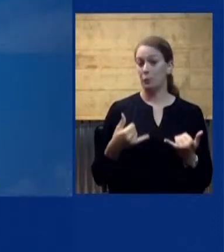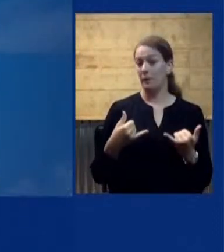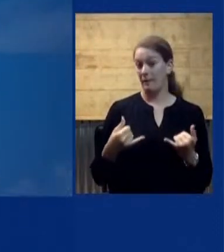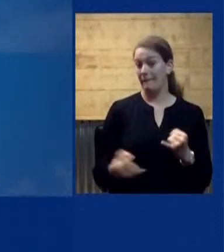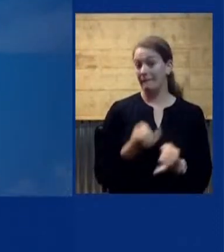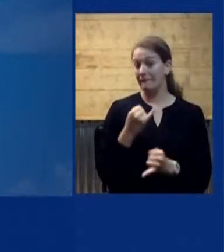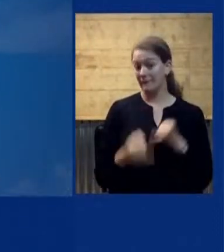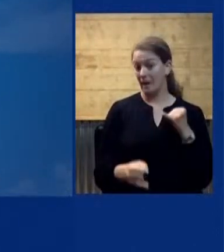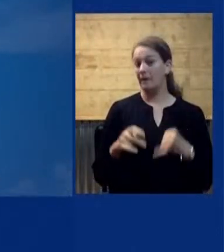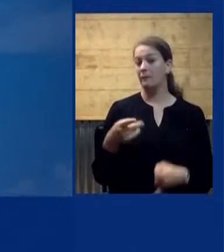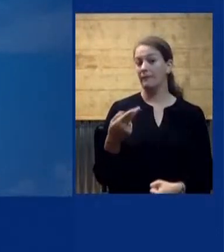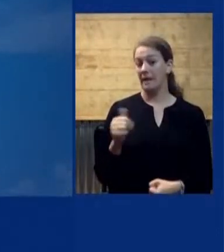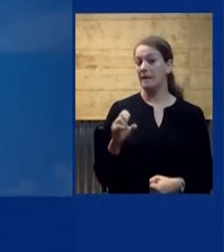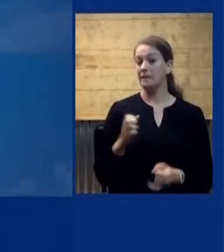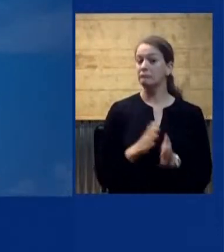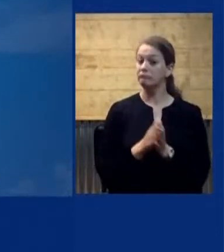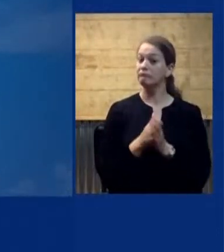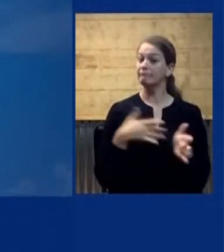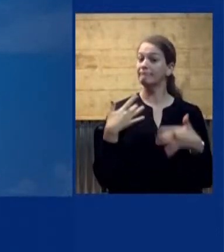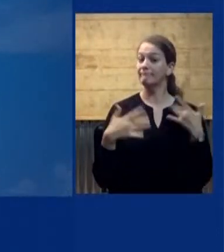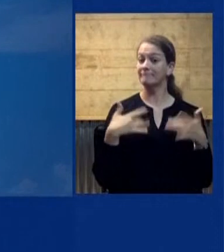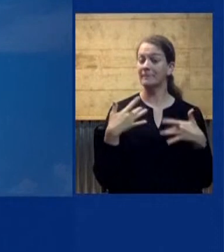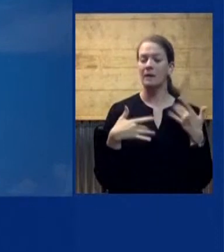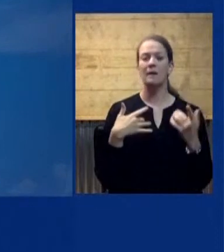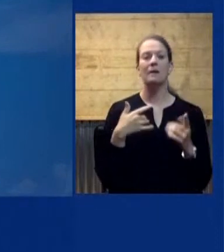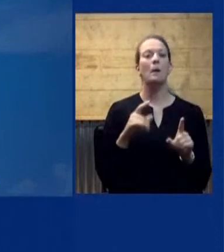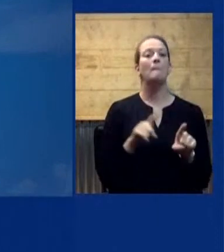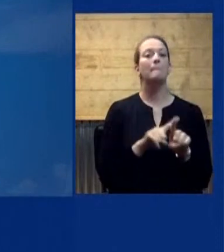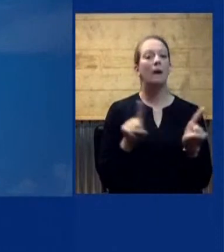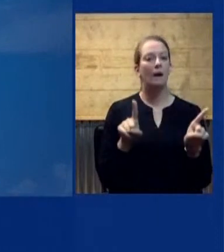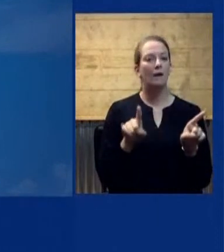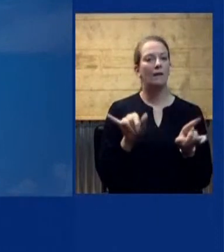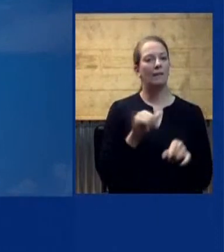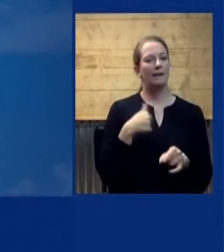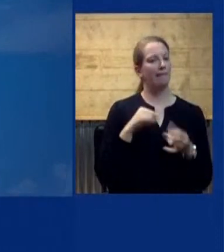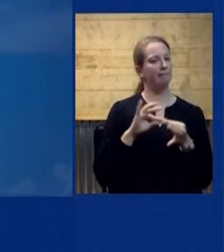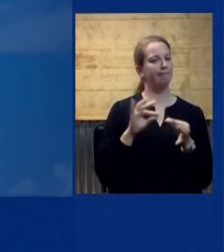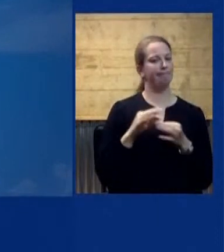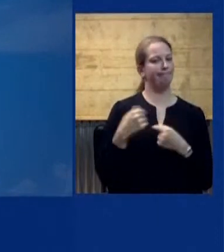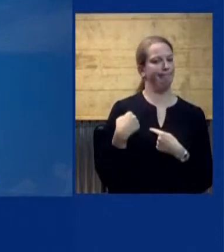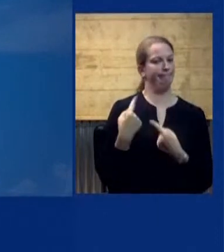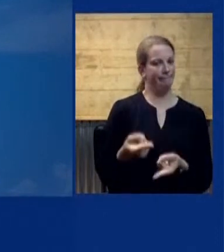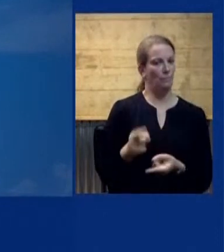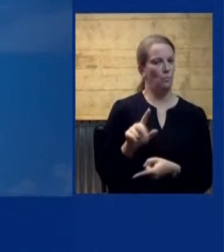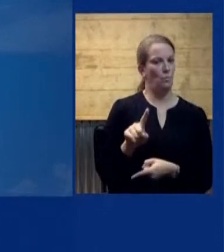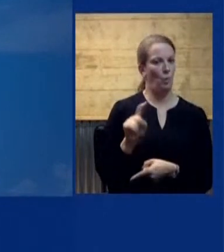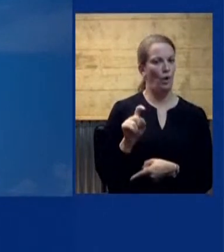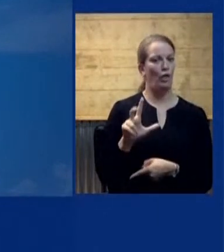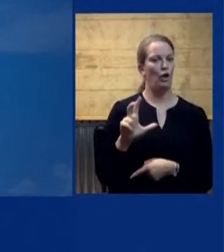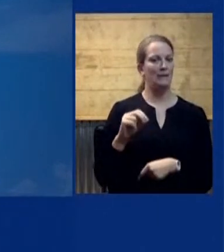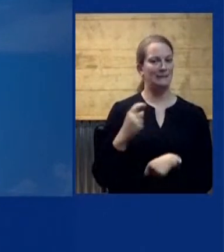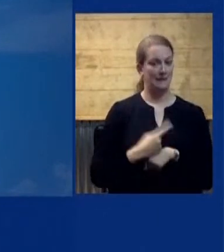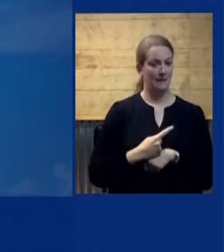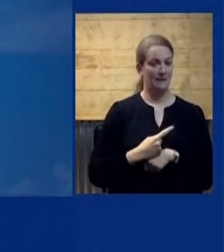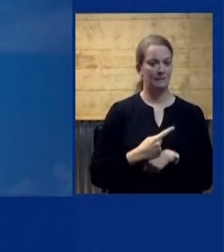that. But as I've said every day for the past 130 days, we're making